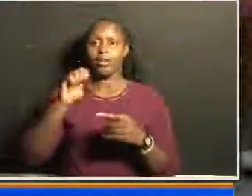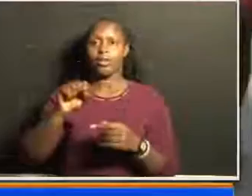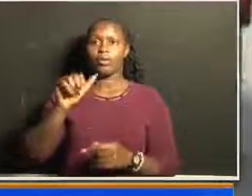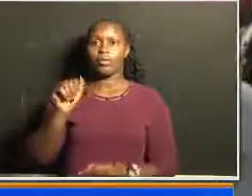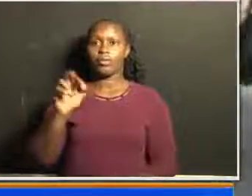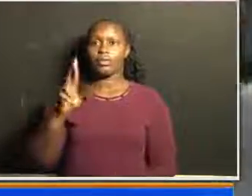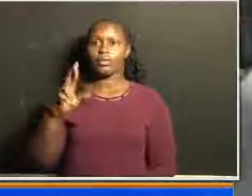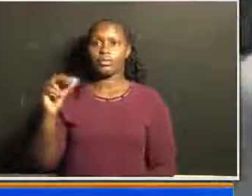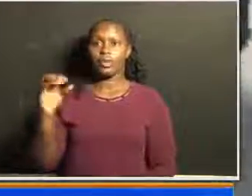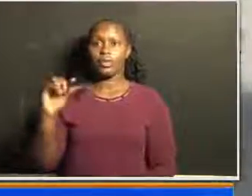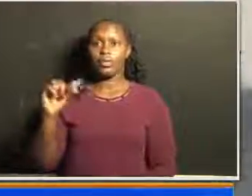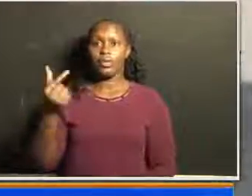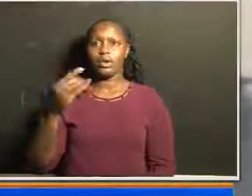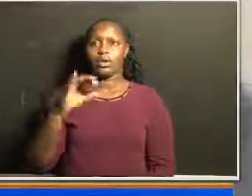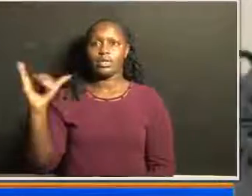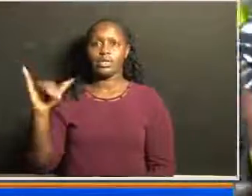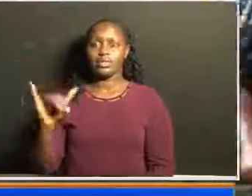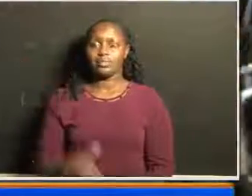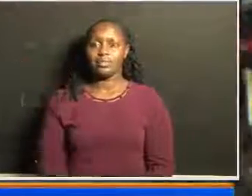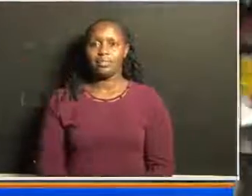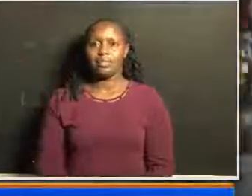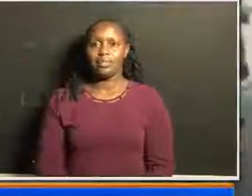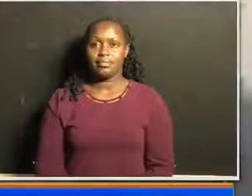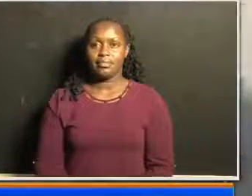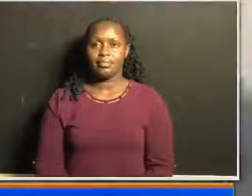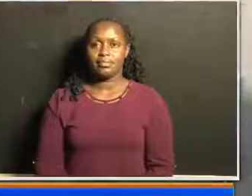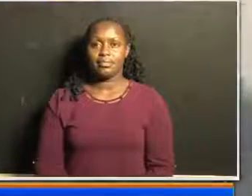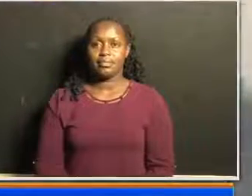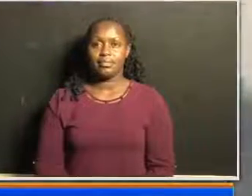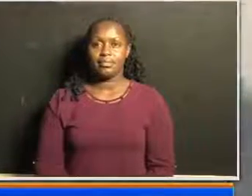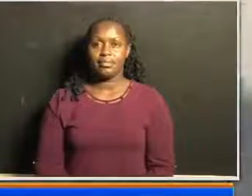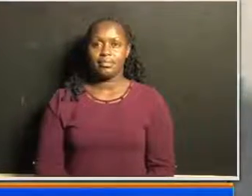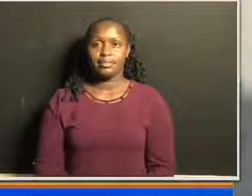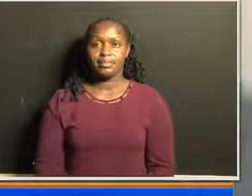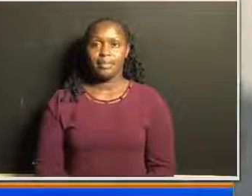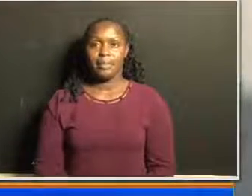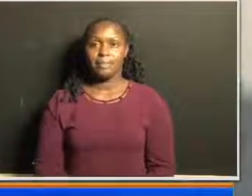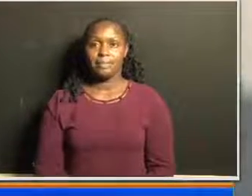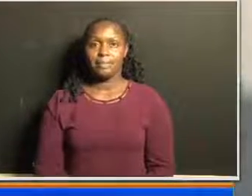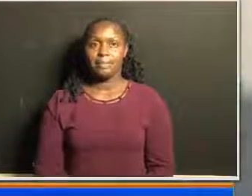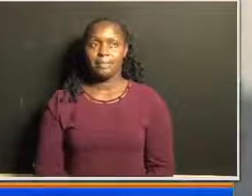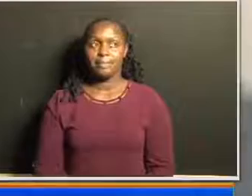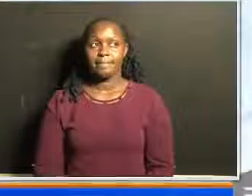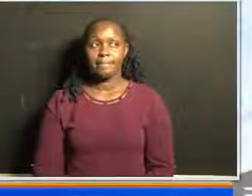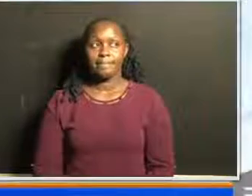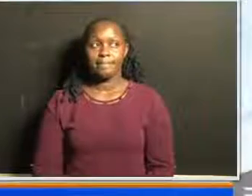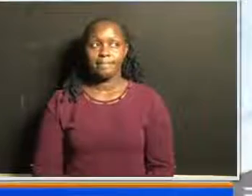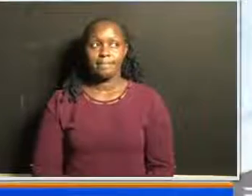Reporting for TV 47 from Nakuru County, my name is Chichi Josephine.